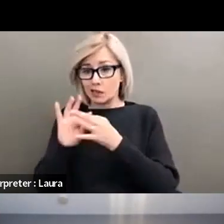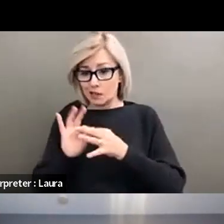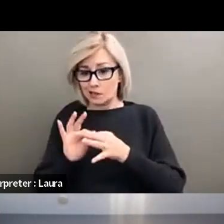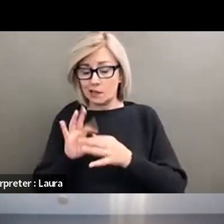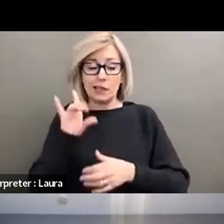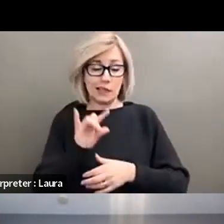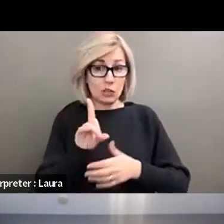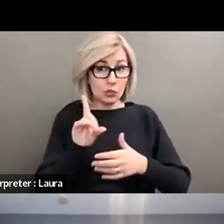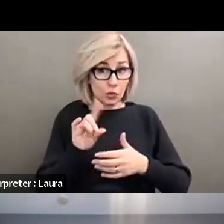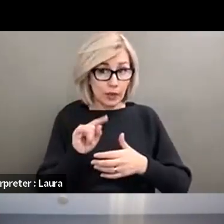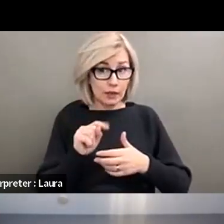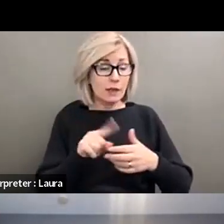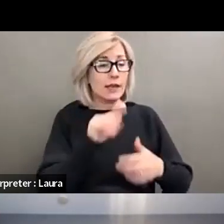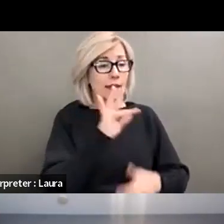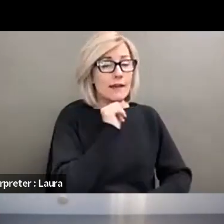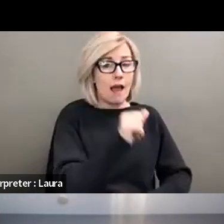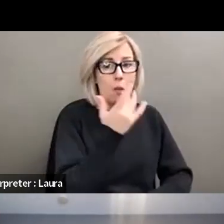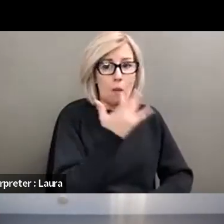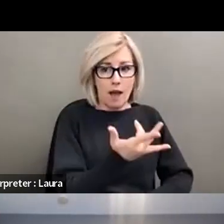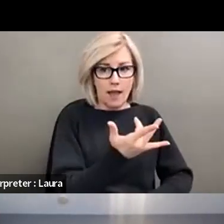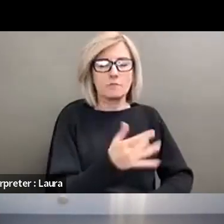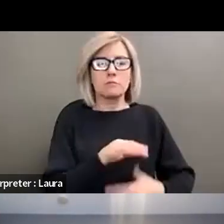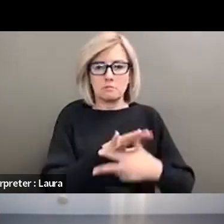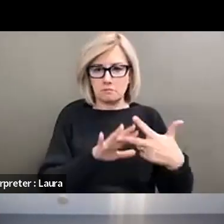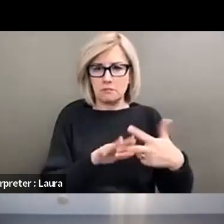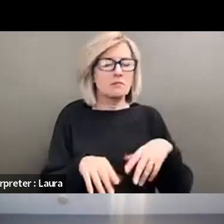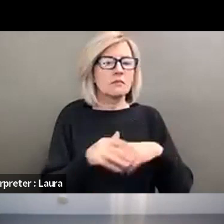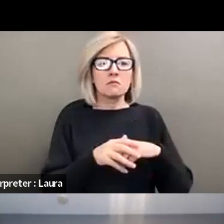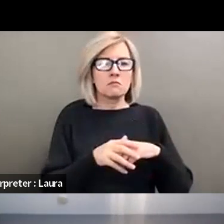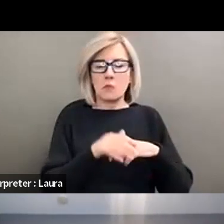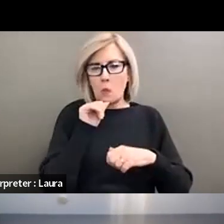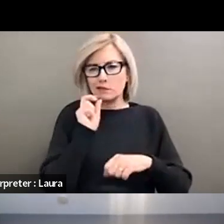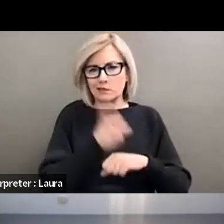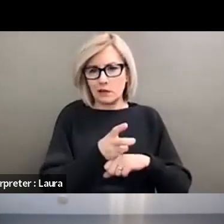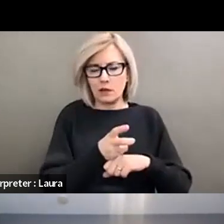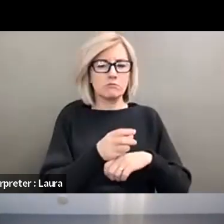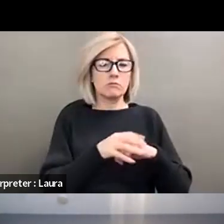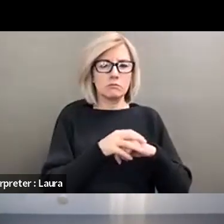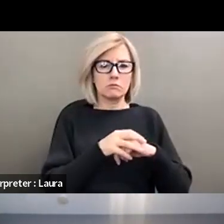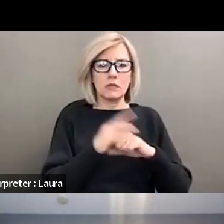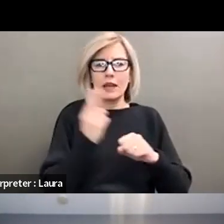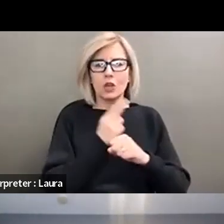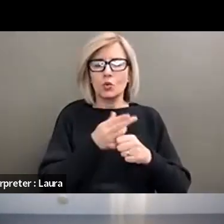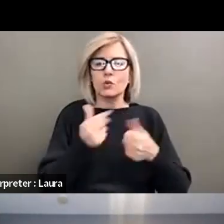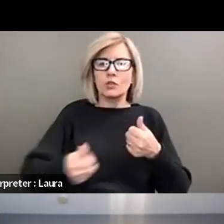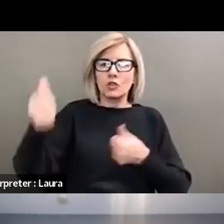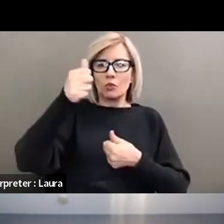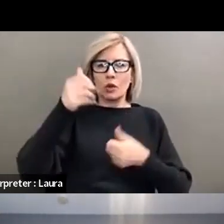do this? And if not, why? So it wasn't problematic. I used the Supreme Court